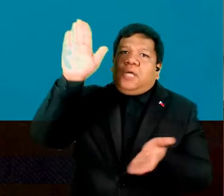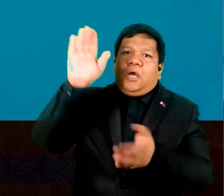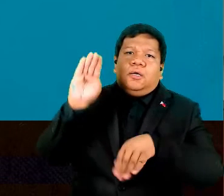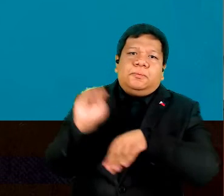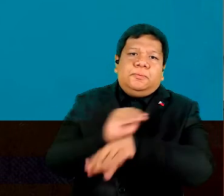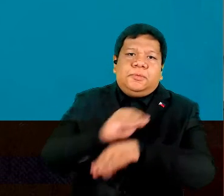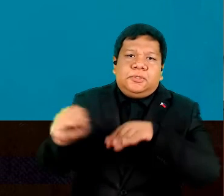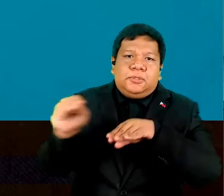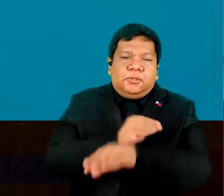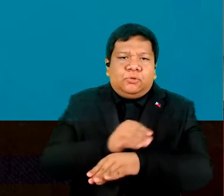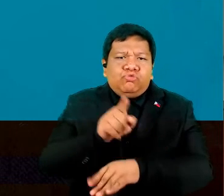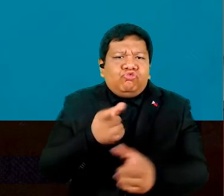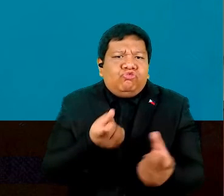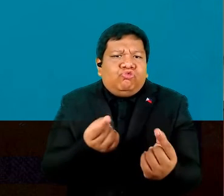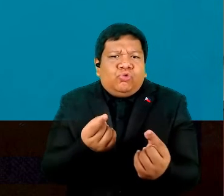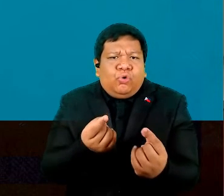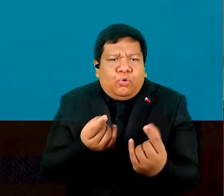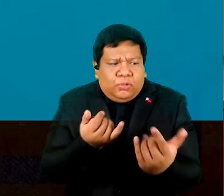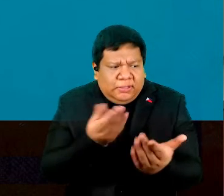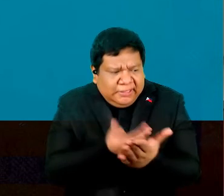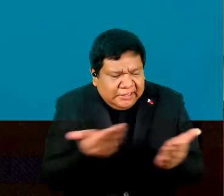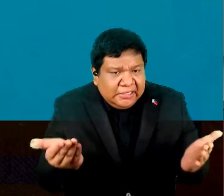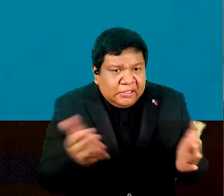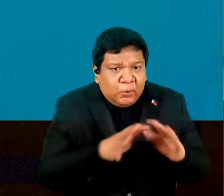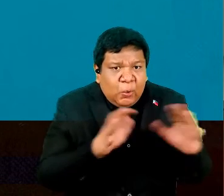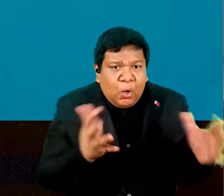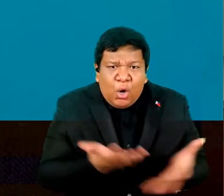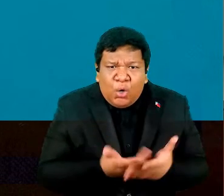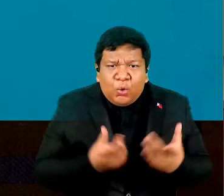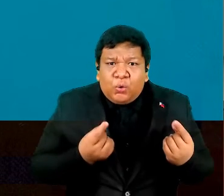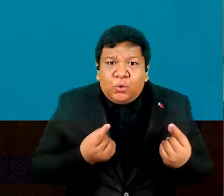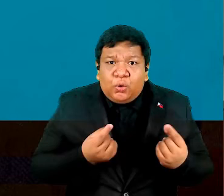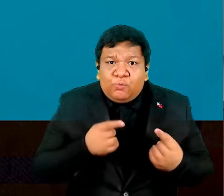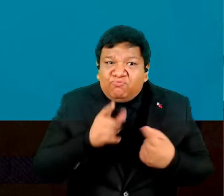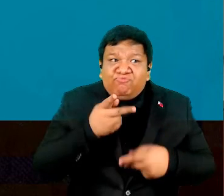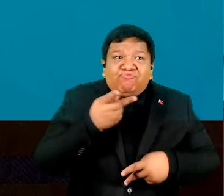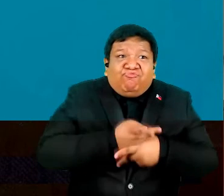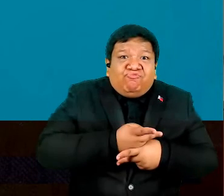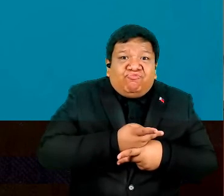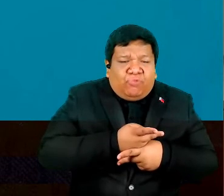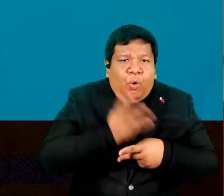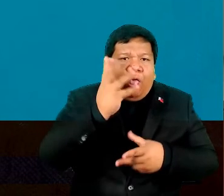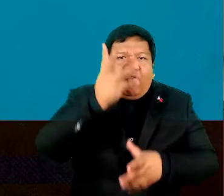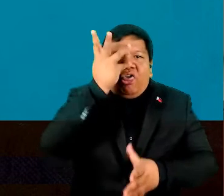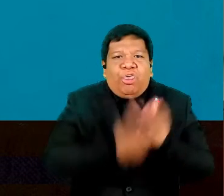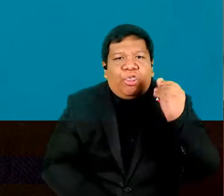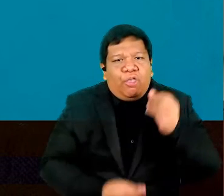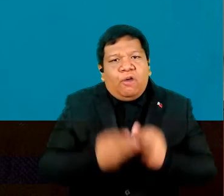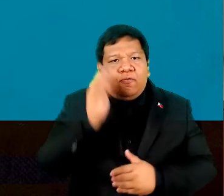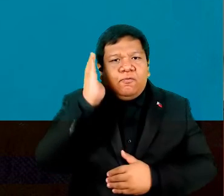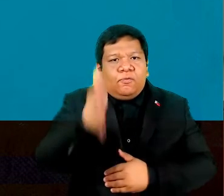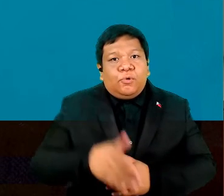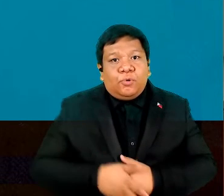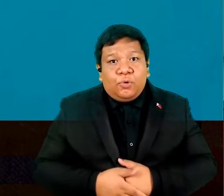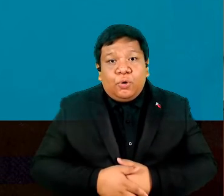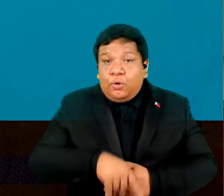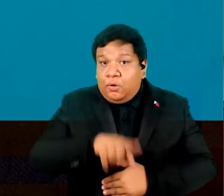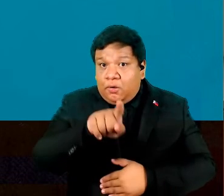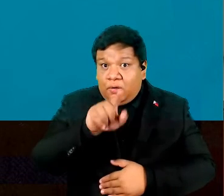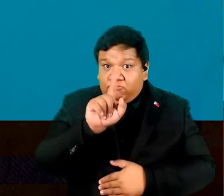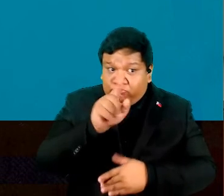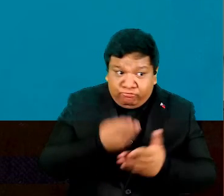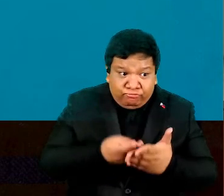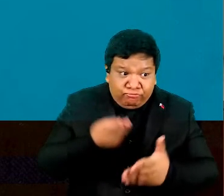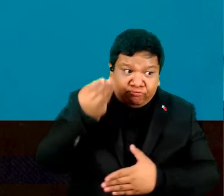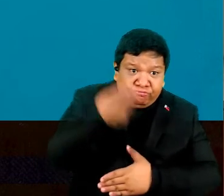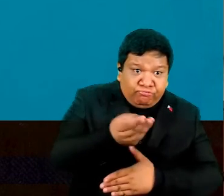kingdom. What are you going to do with your earthly treasures? Whatever you keep, you lose it one day. But